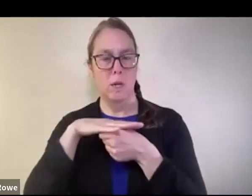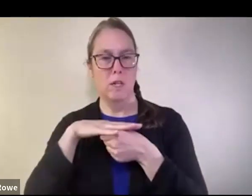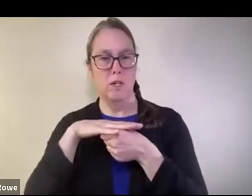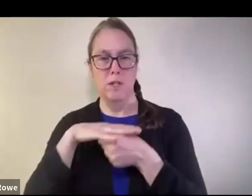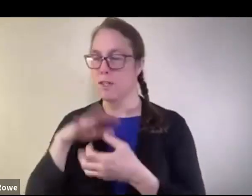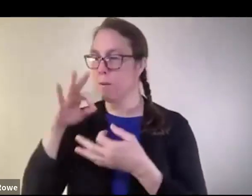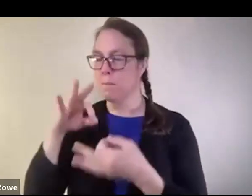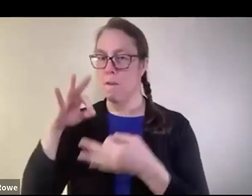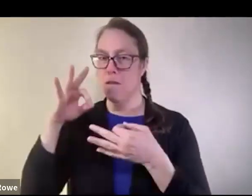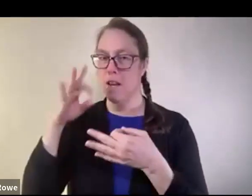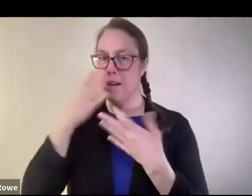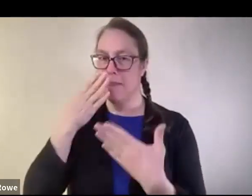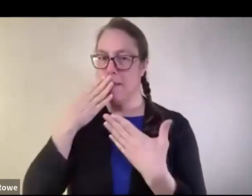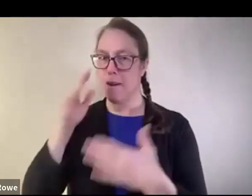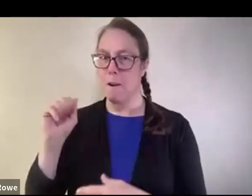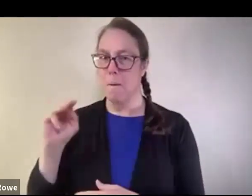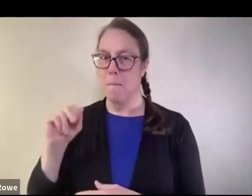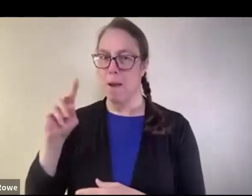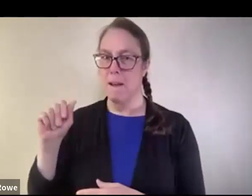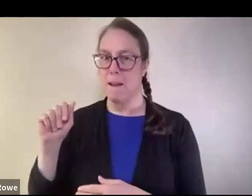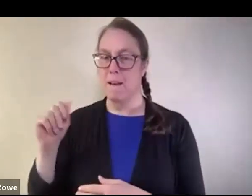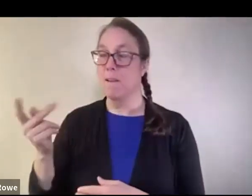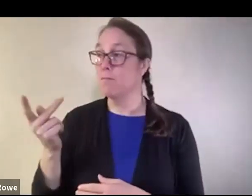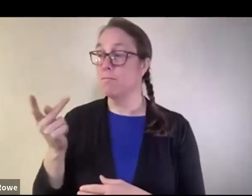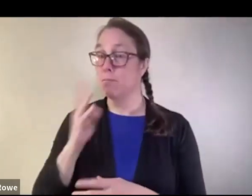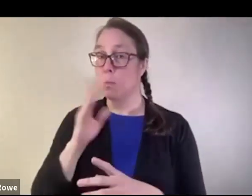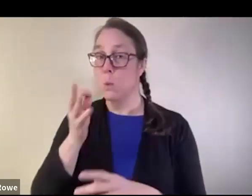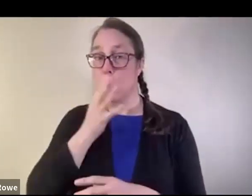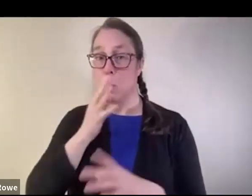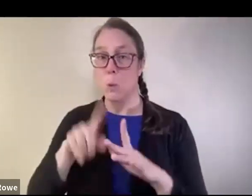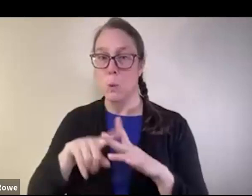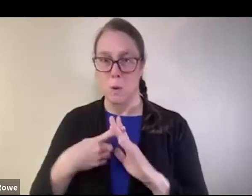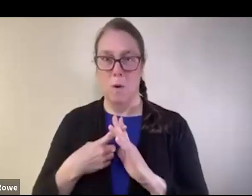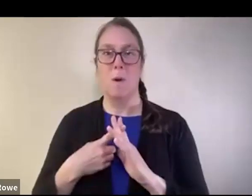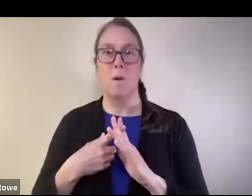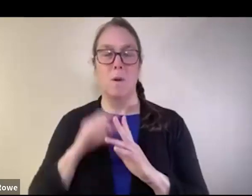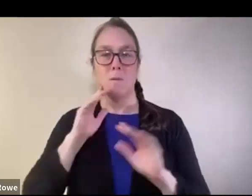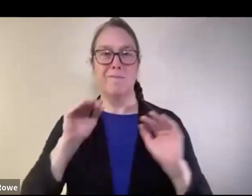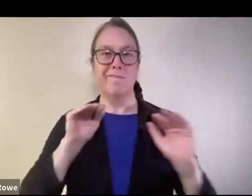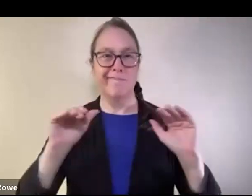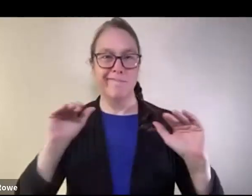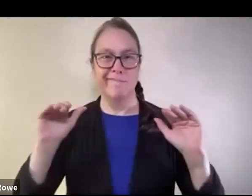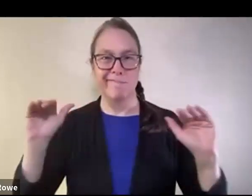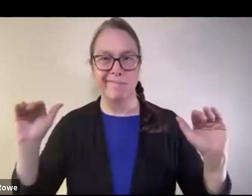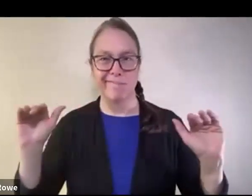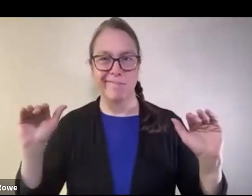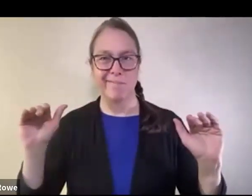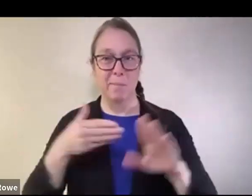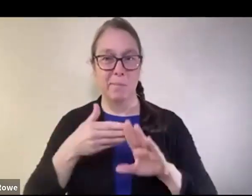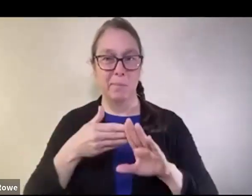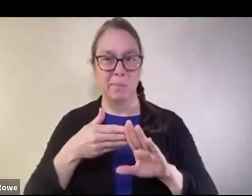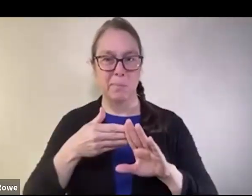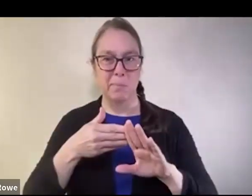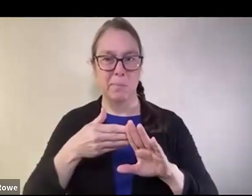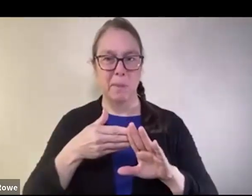Terrific. Thank you, Amanda. We are about to get started. I'm going to remind each of you before we go